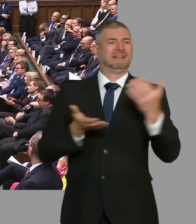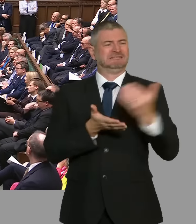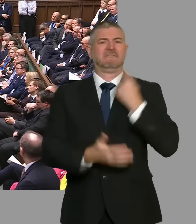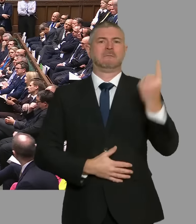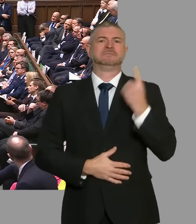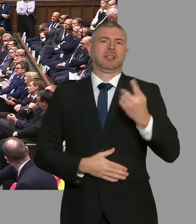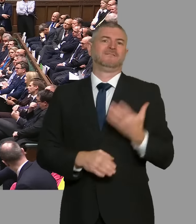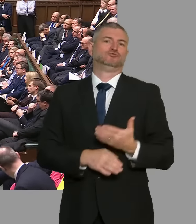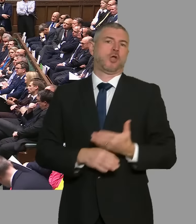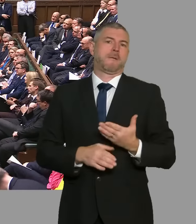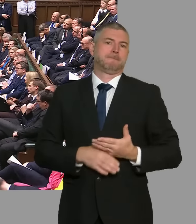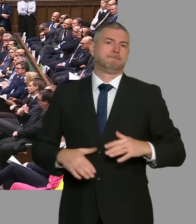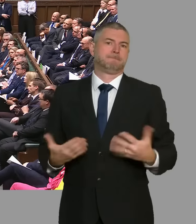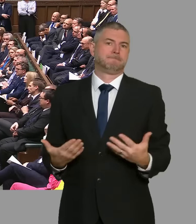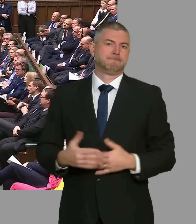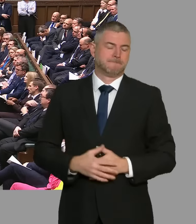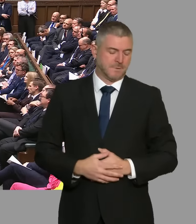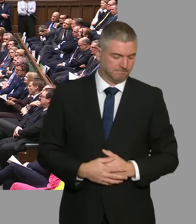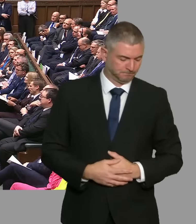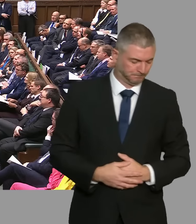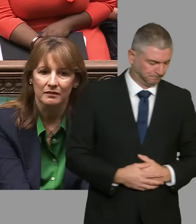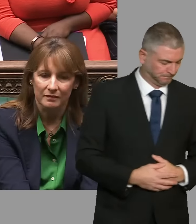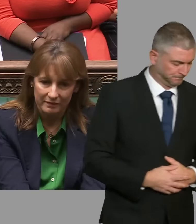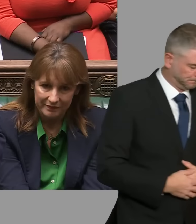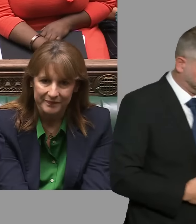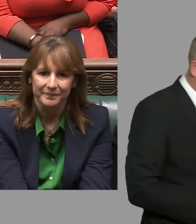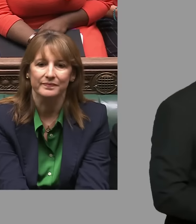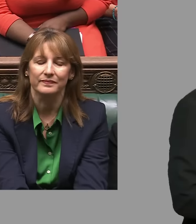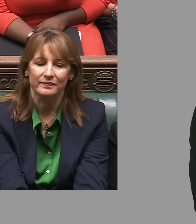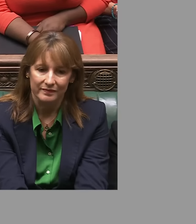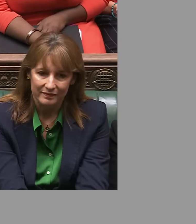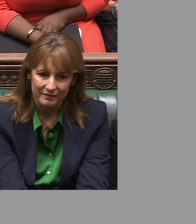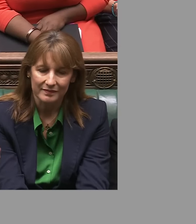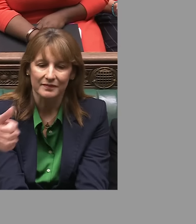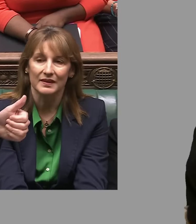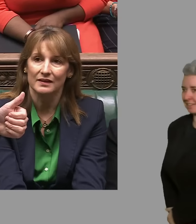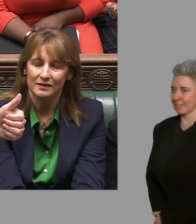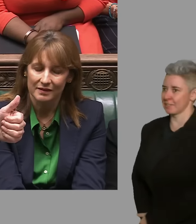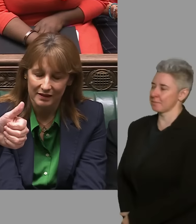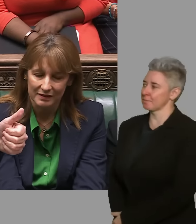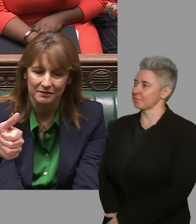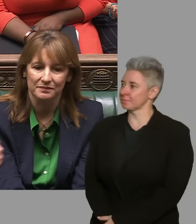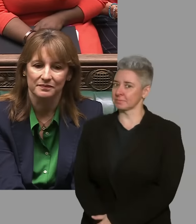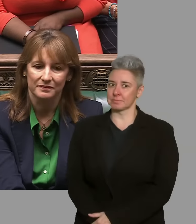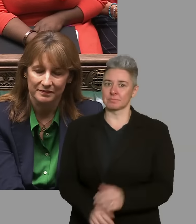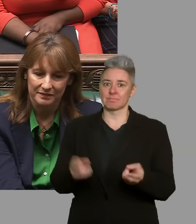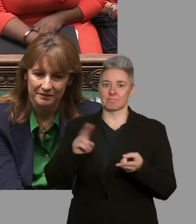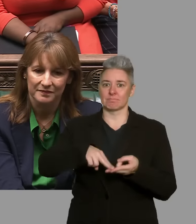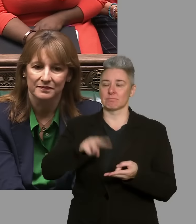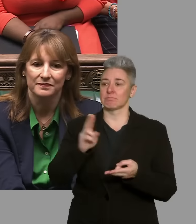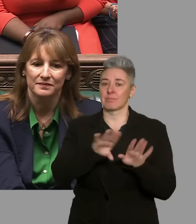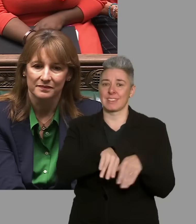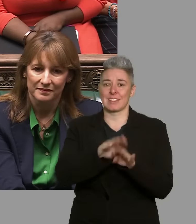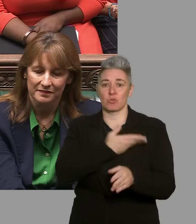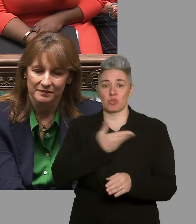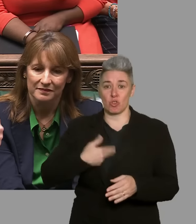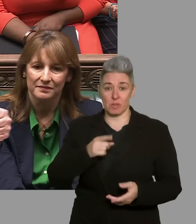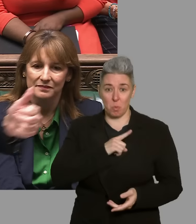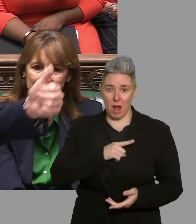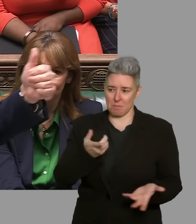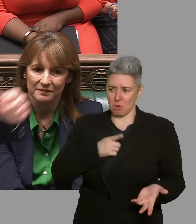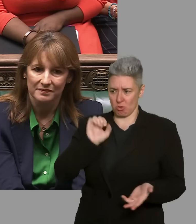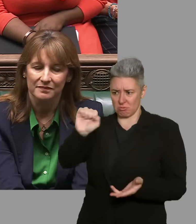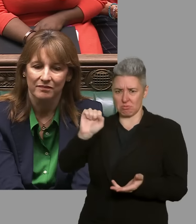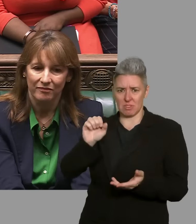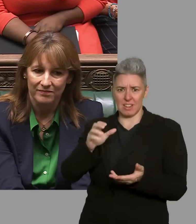why we increased national insurance. It's because of the mess that they left the country in. The NHS on its knees. Now we've